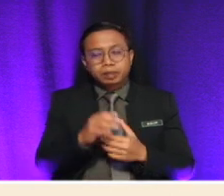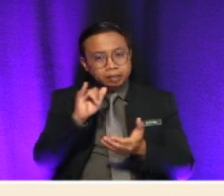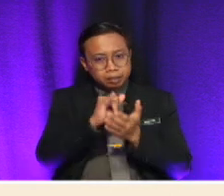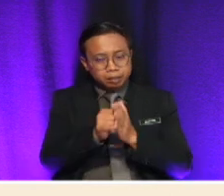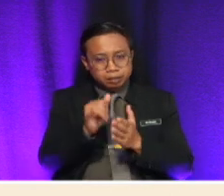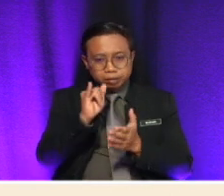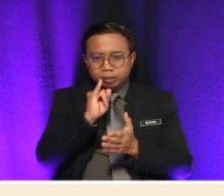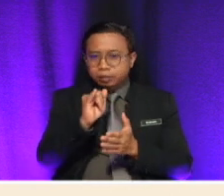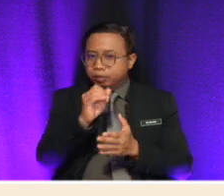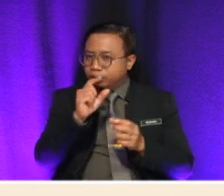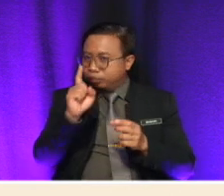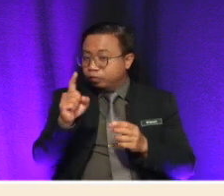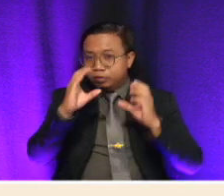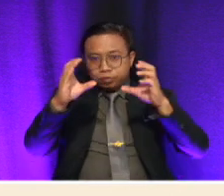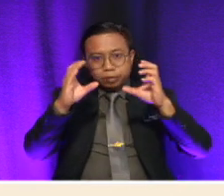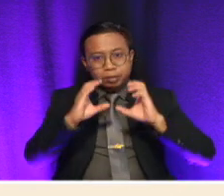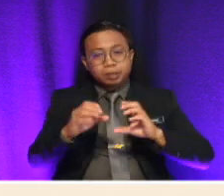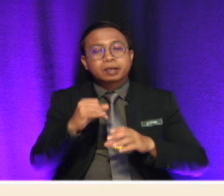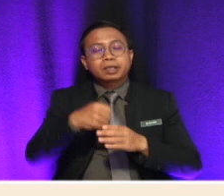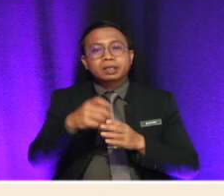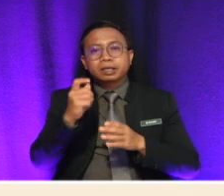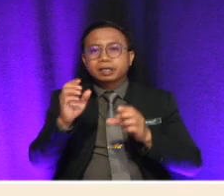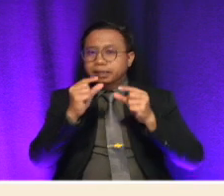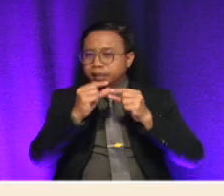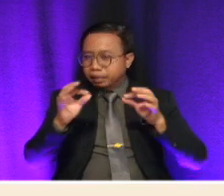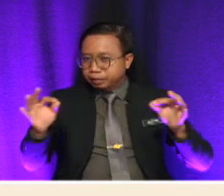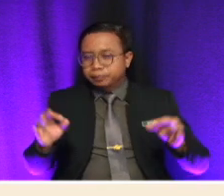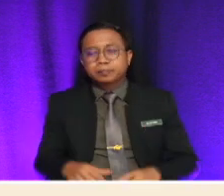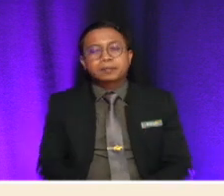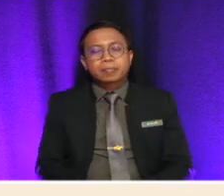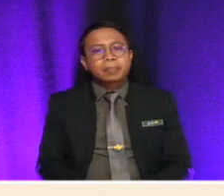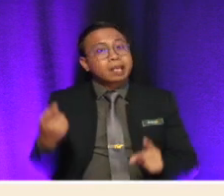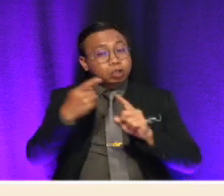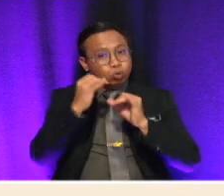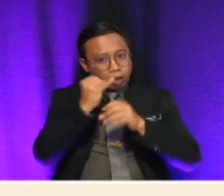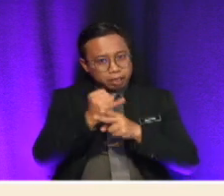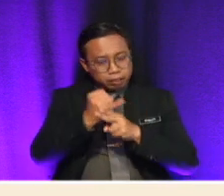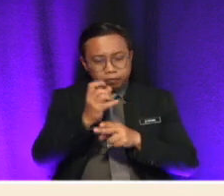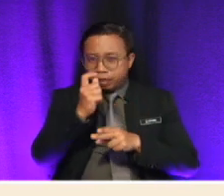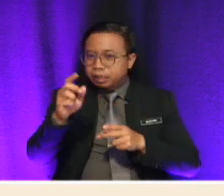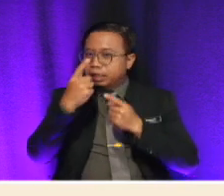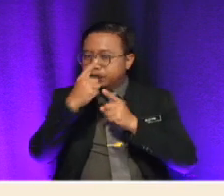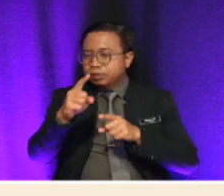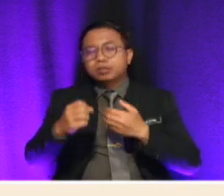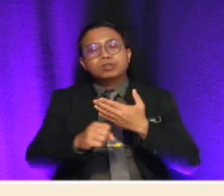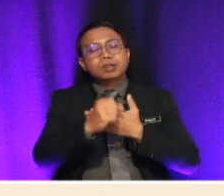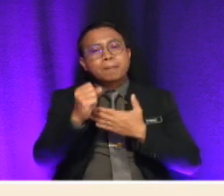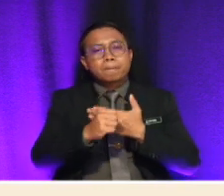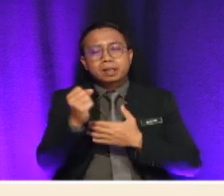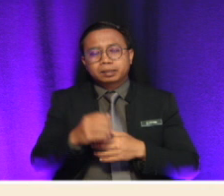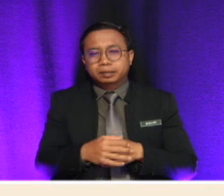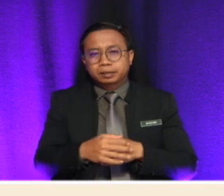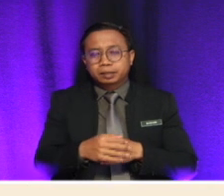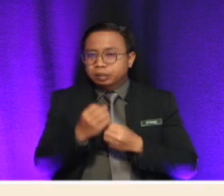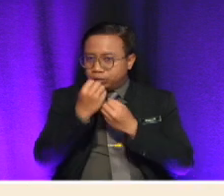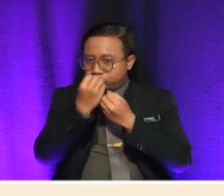first paragraph, the introductory paragraph in the text. So now, to identify the answers, it's very simple. Now, in the